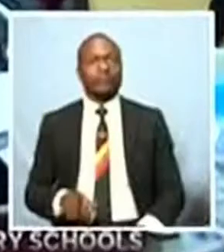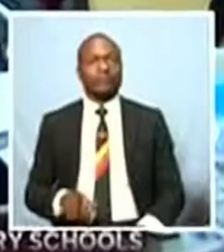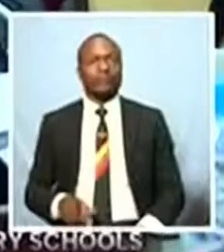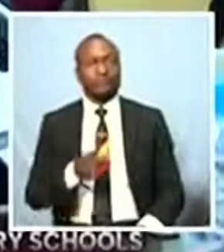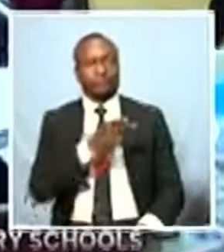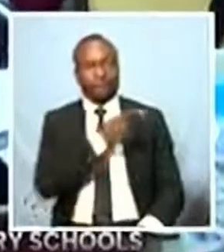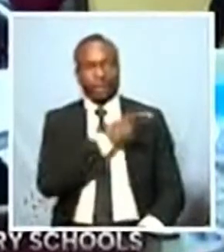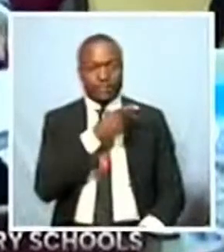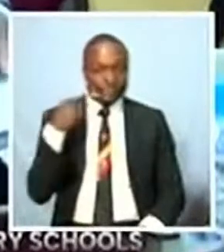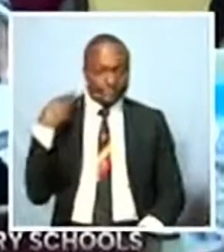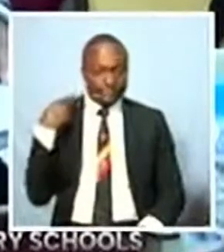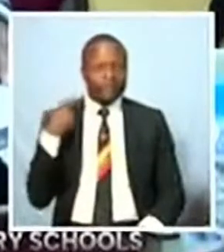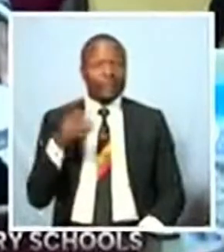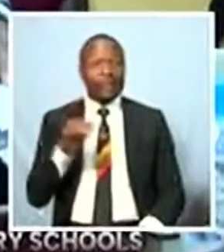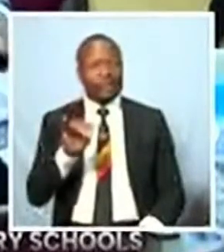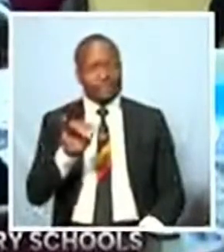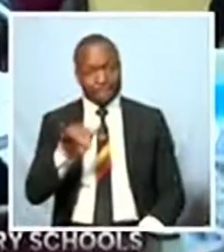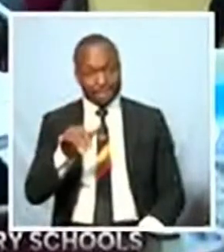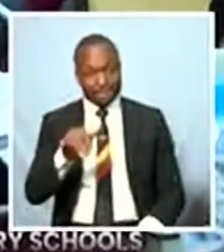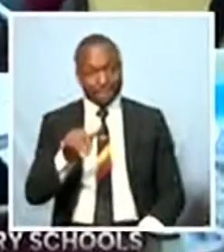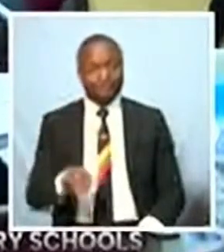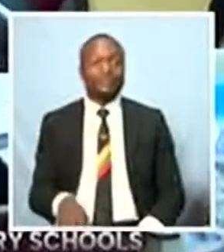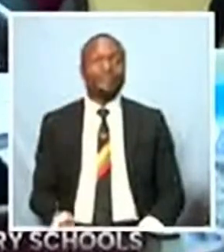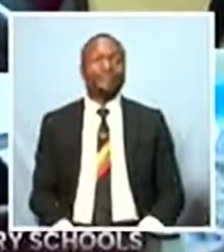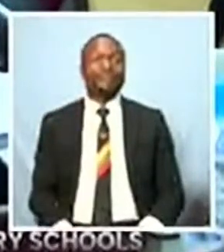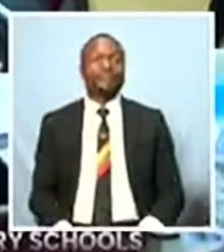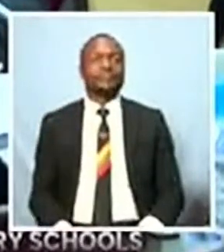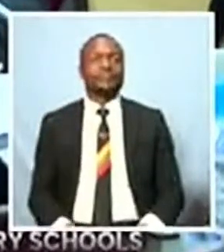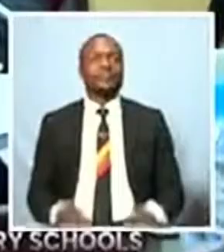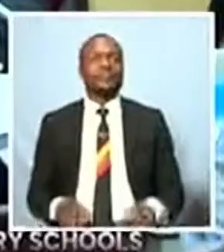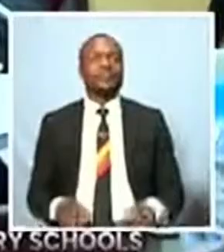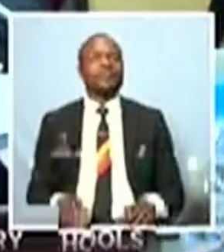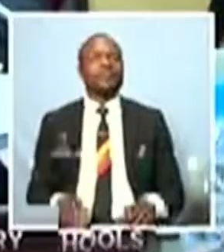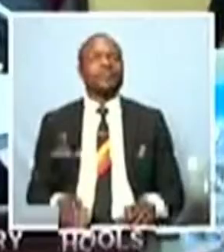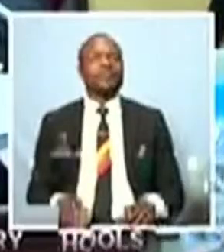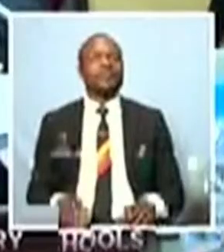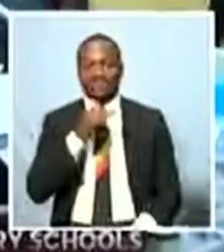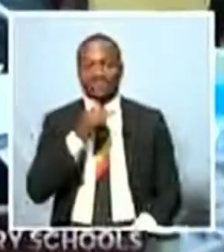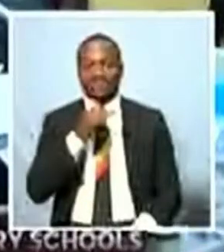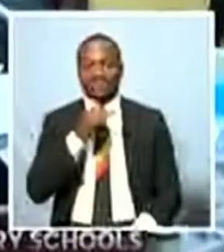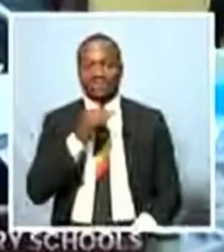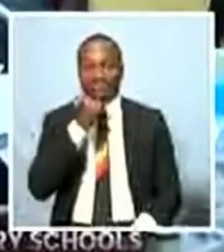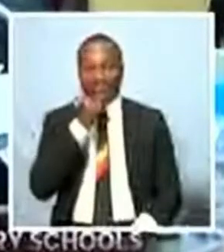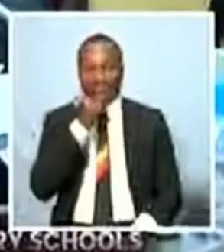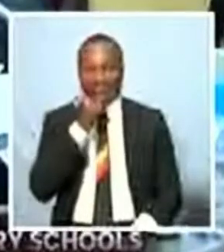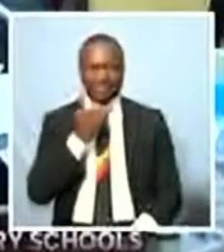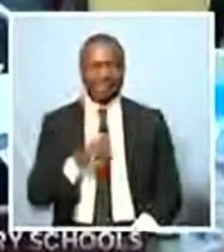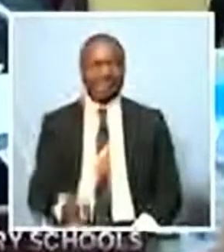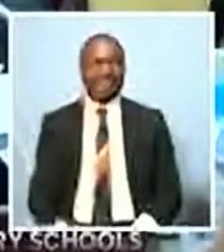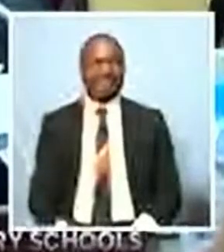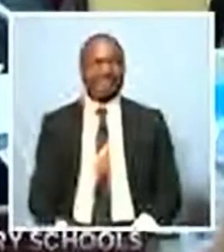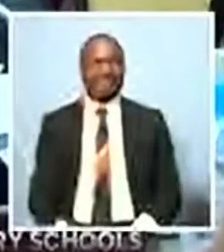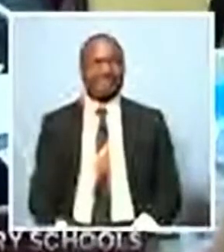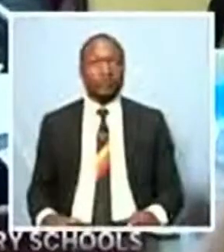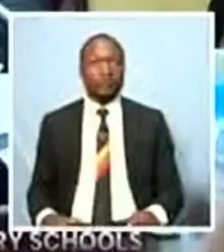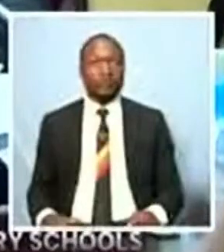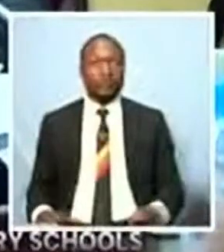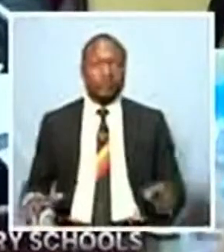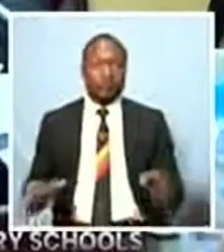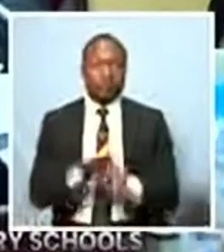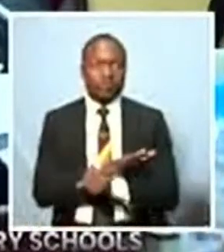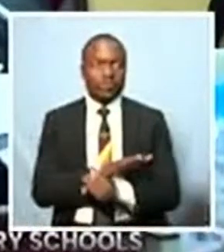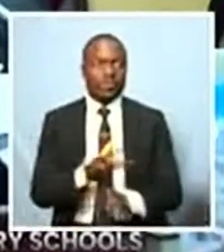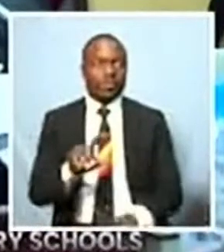Parliament. Yes, where did we miss it? It is a full-packed